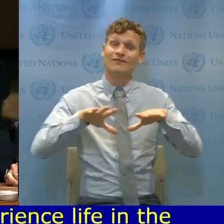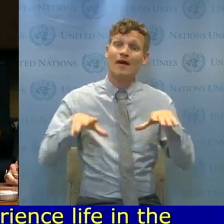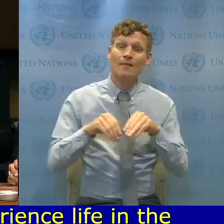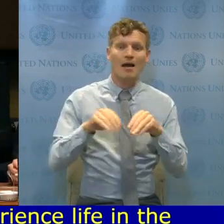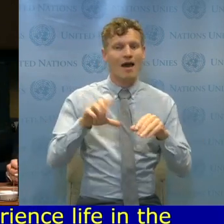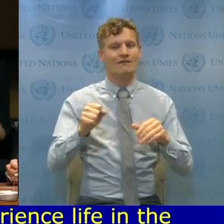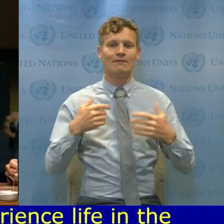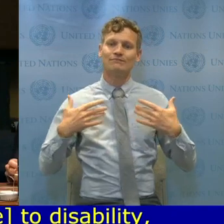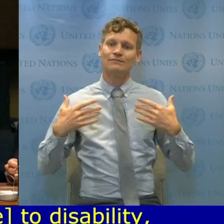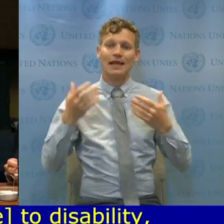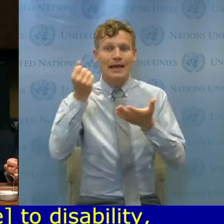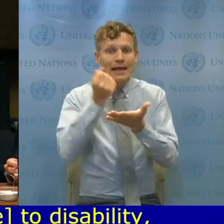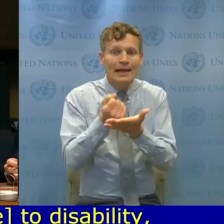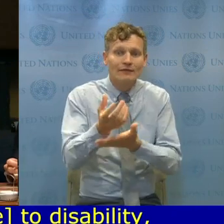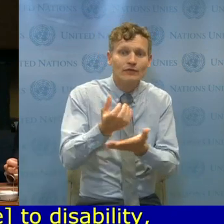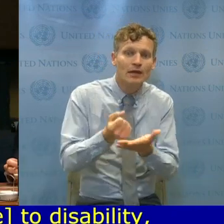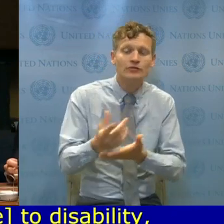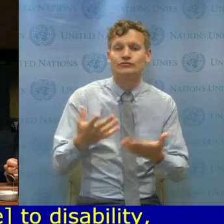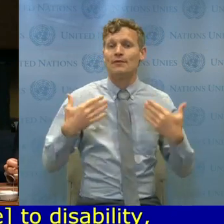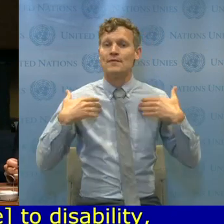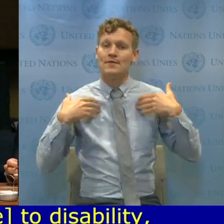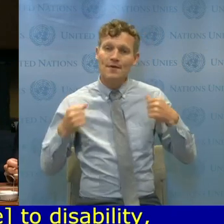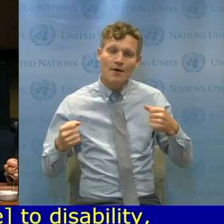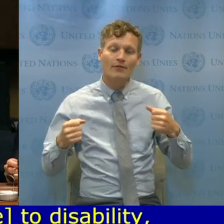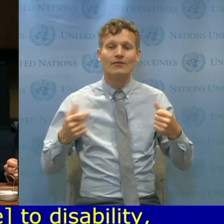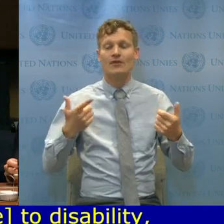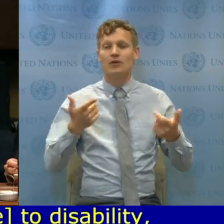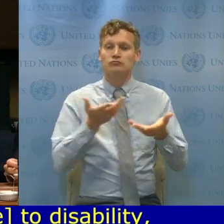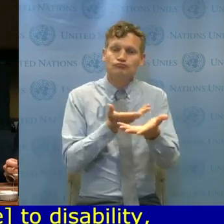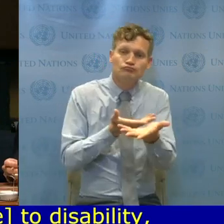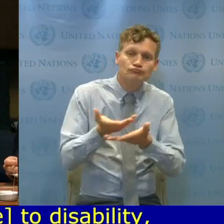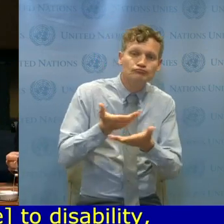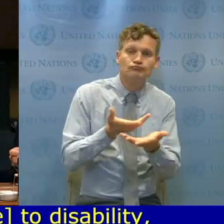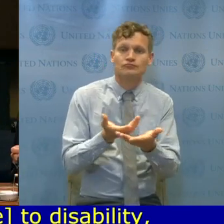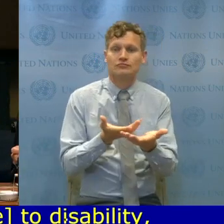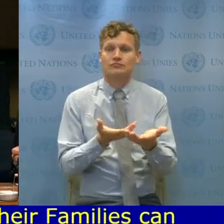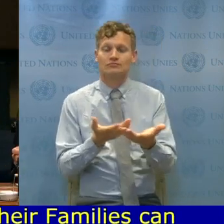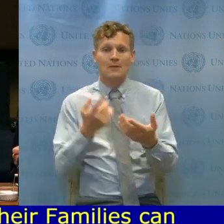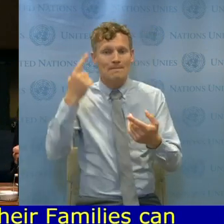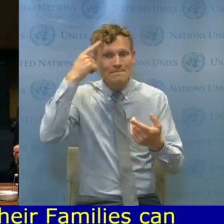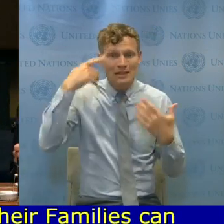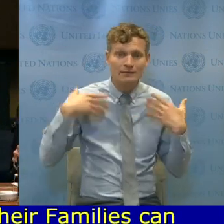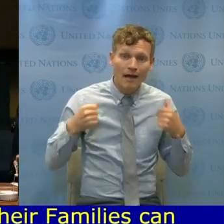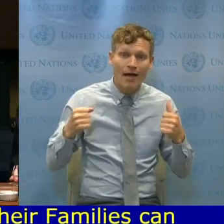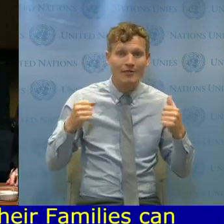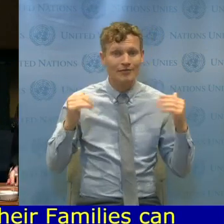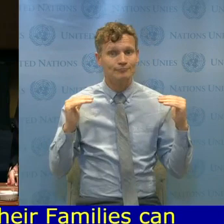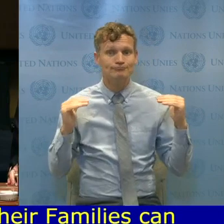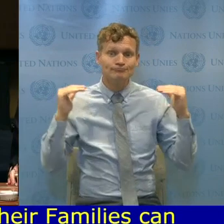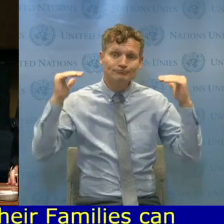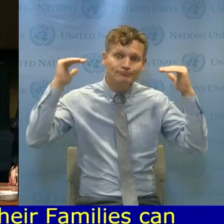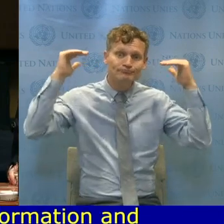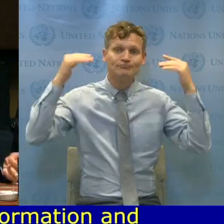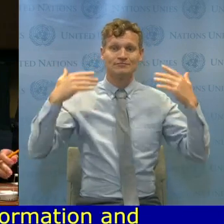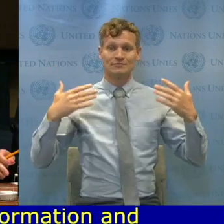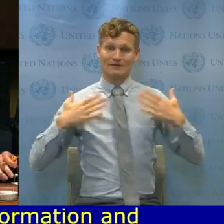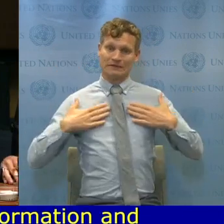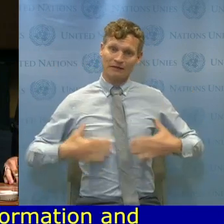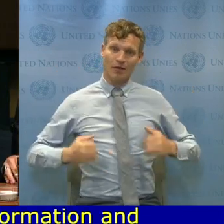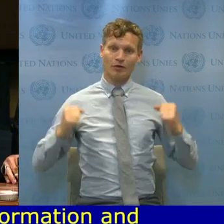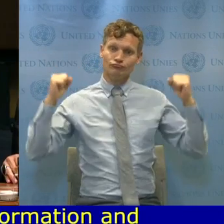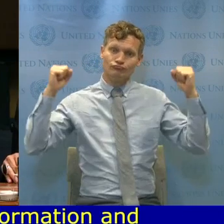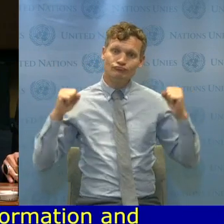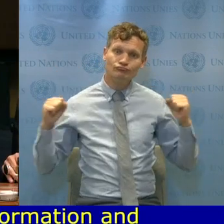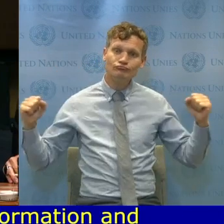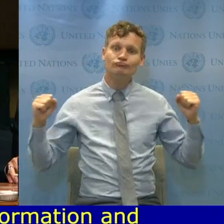counseling on physical and mental health, which could indeed prove to be effective. Such peer support may start when persons